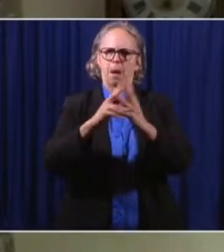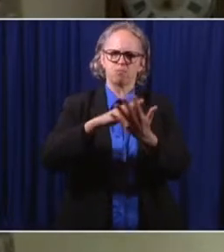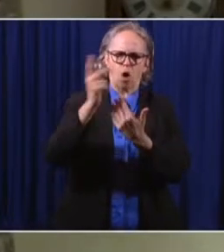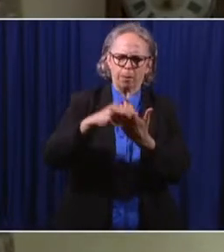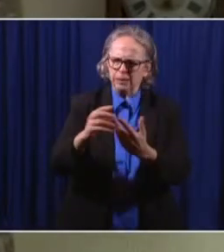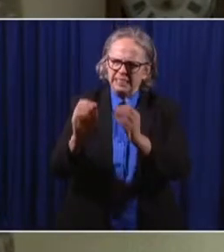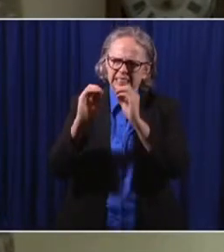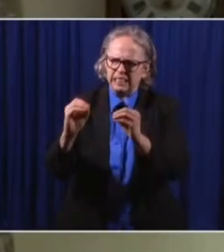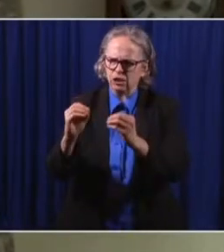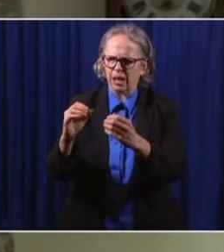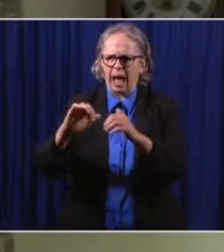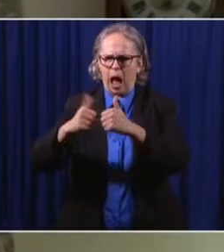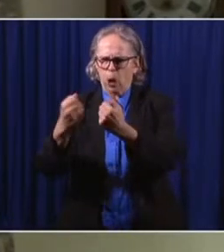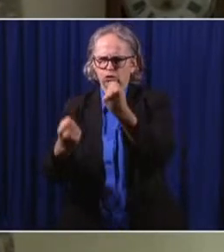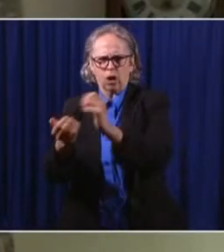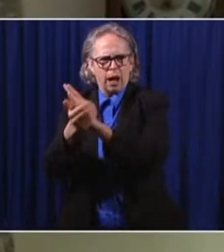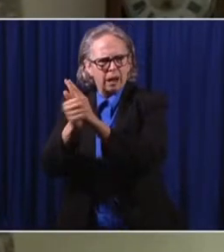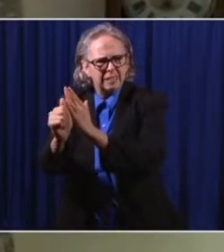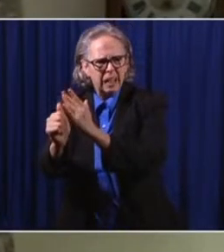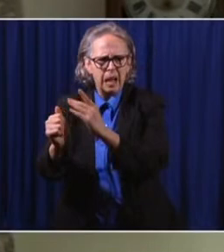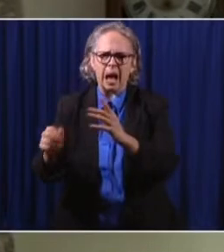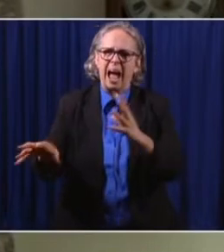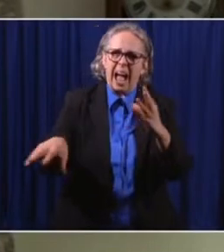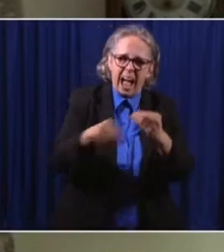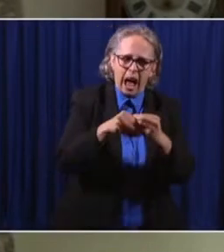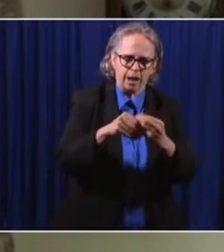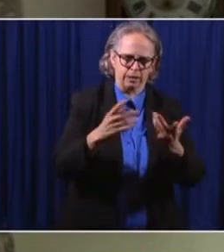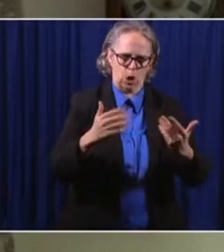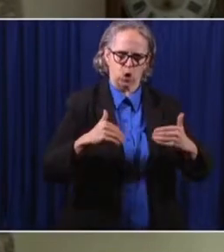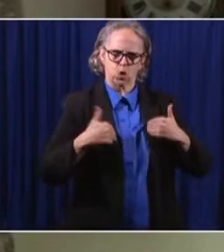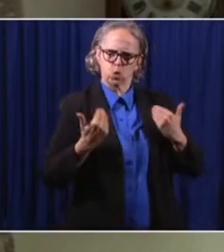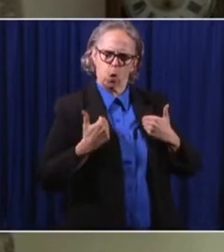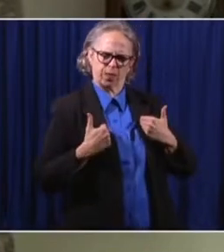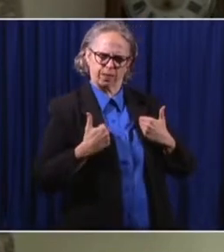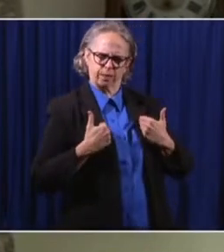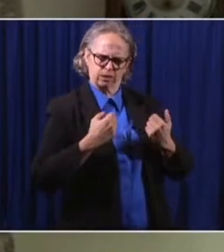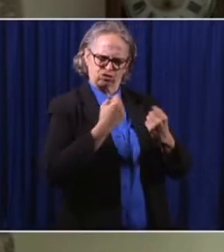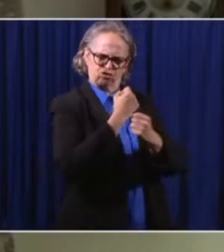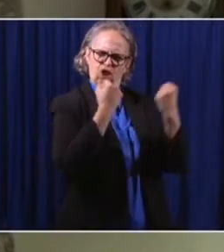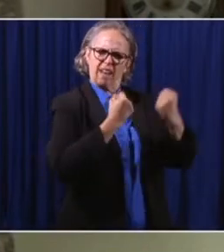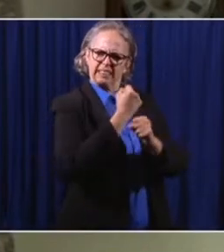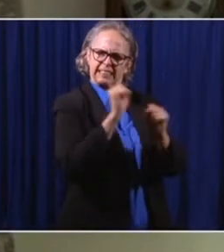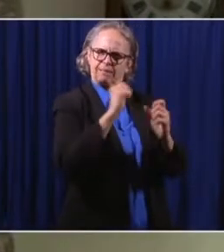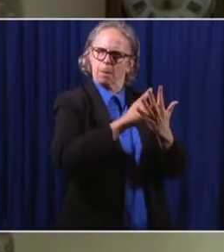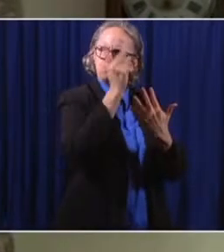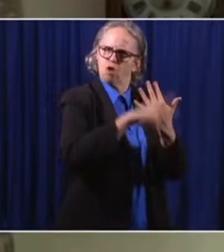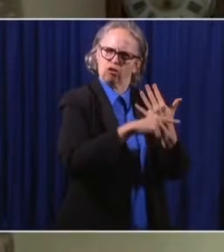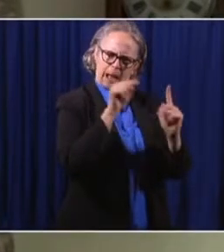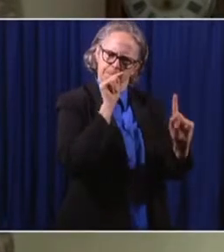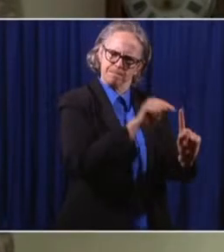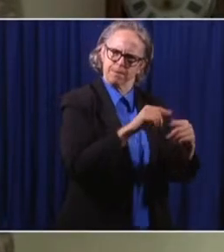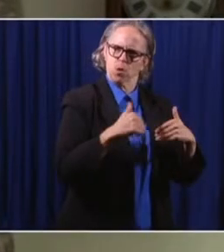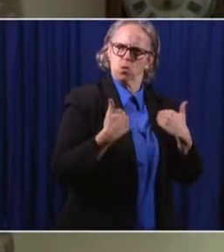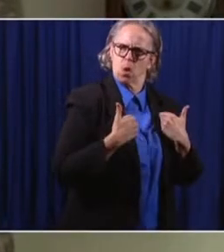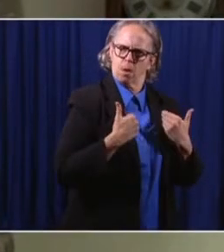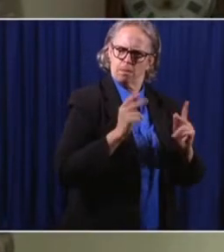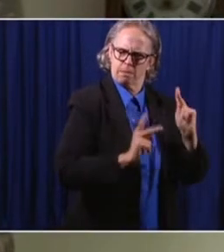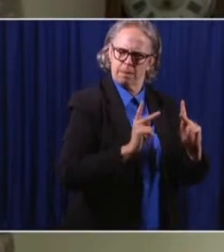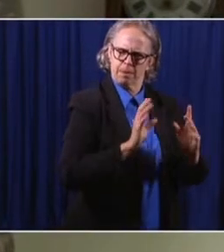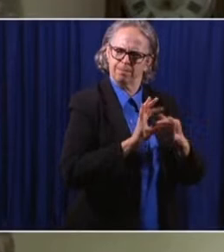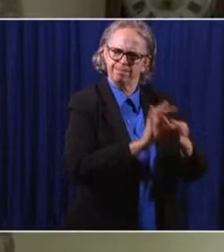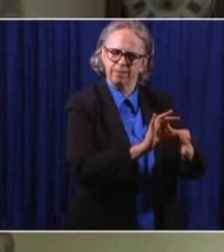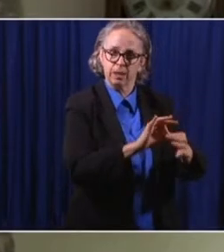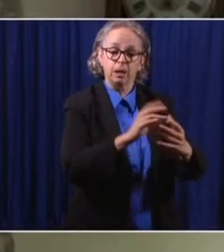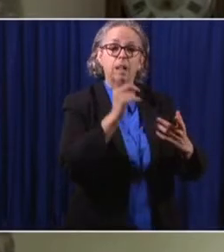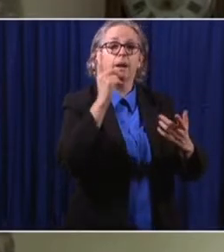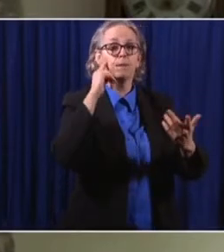Safety Fund to help juvenile courts create advanced driving programs for juvenile traffic offenders. And